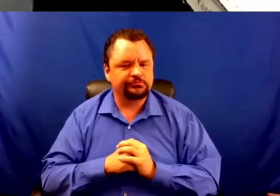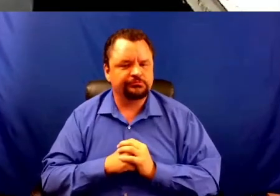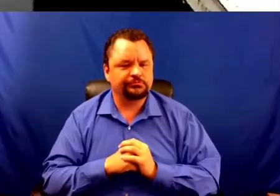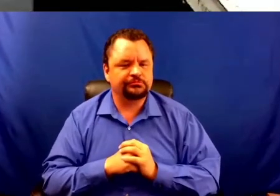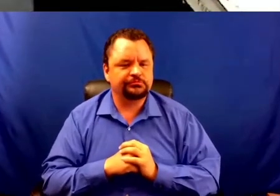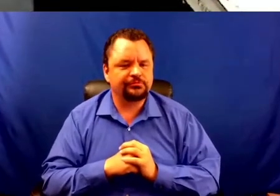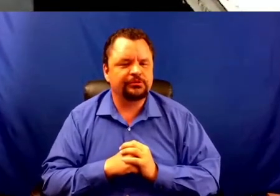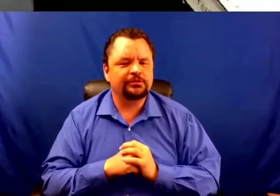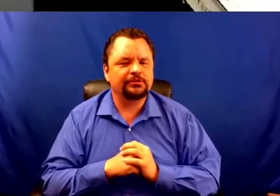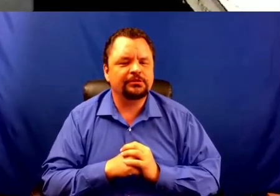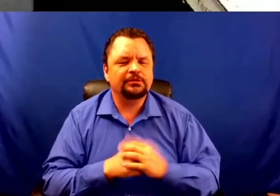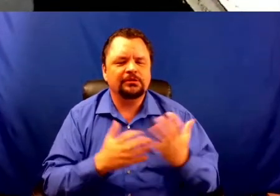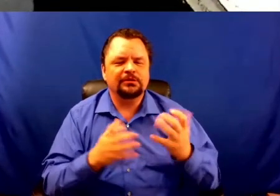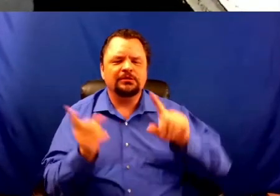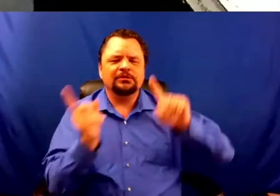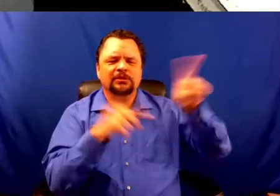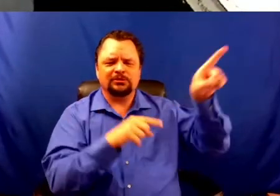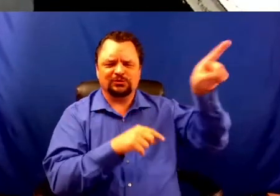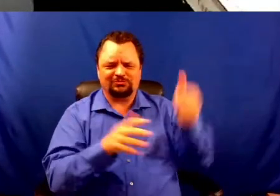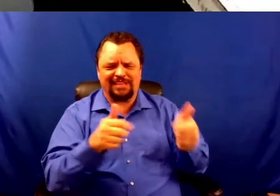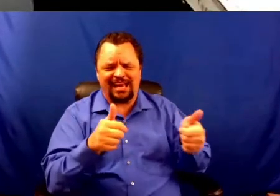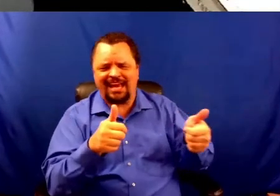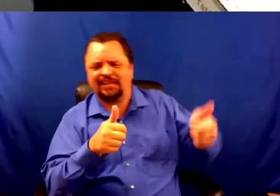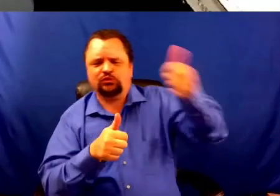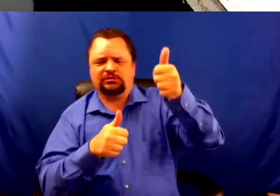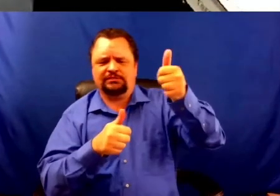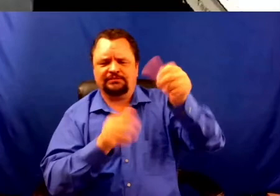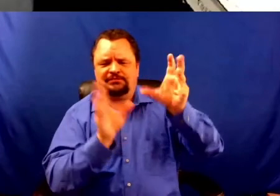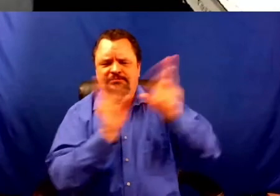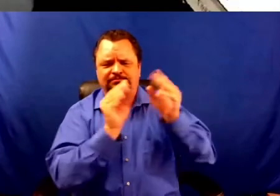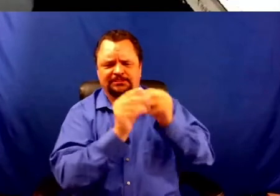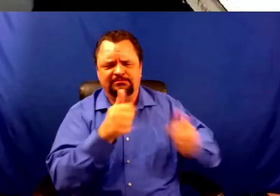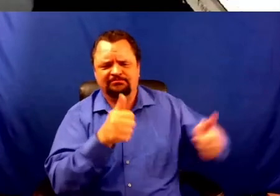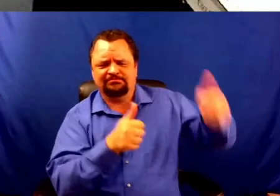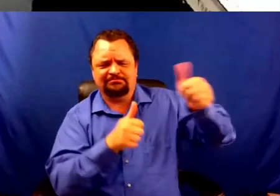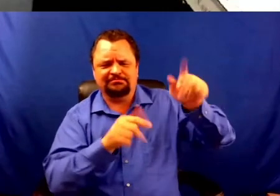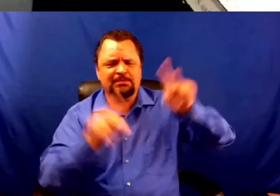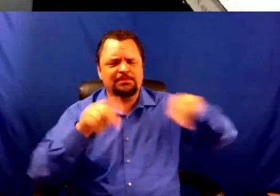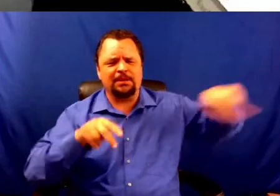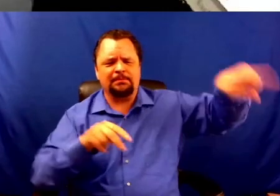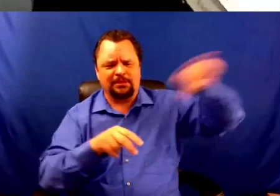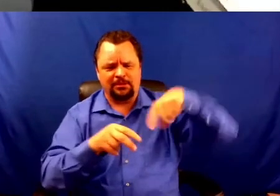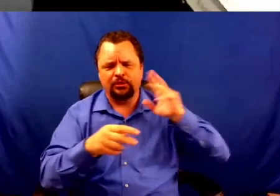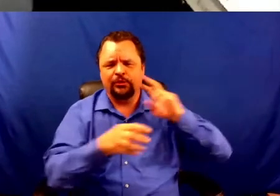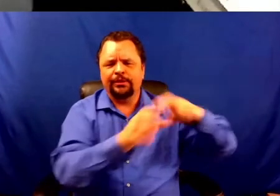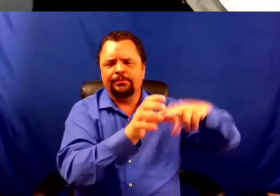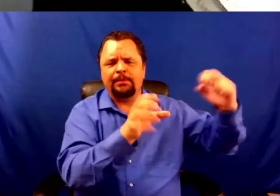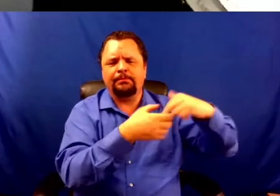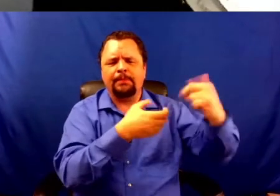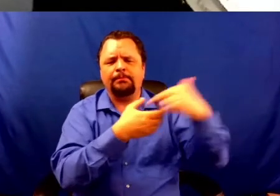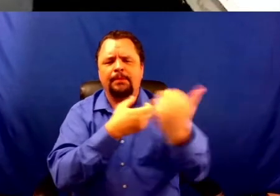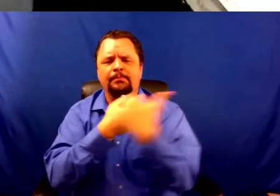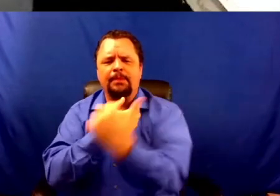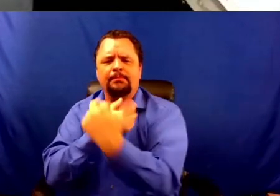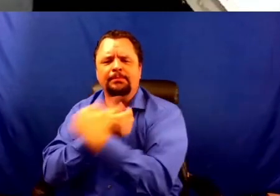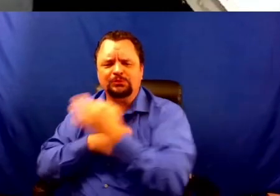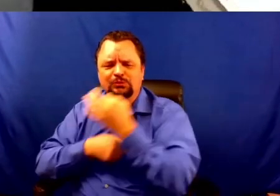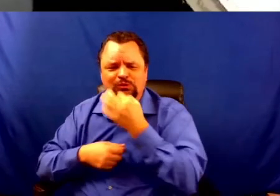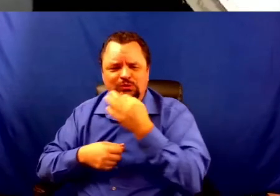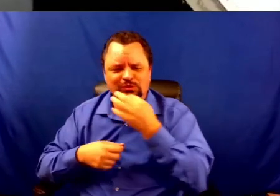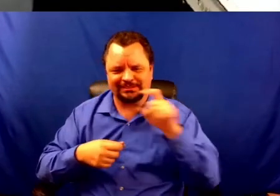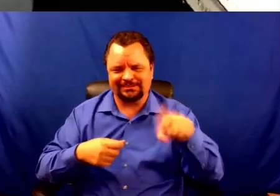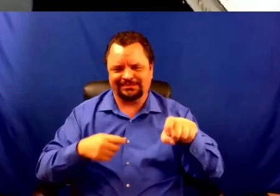head toward the executive session. We're going to be losing folks here pretty quick. Okay. So I think if you could maybe